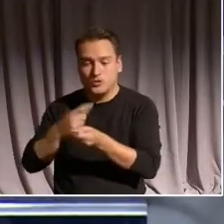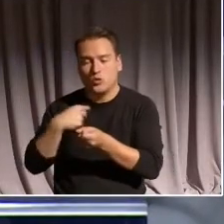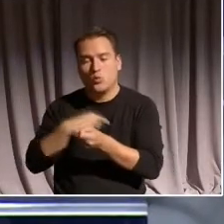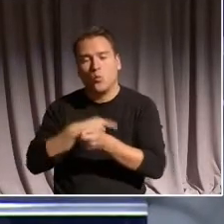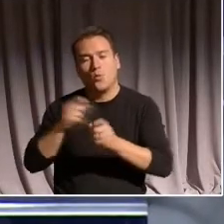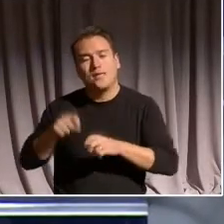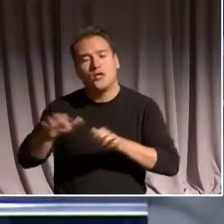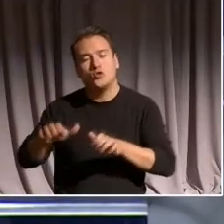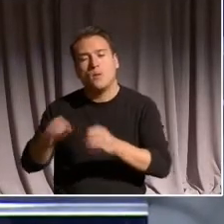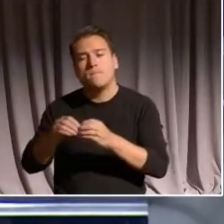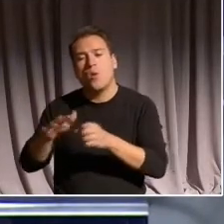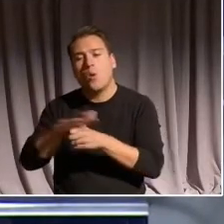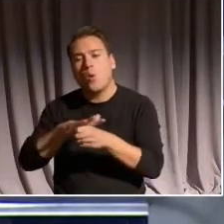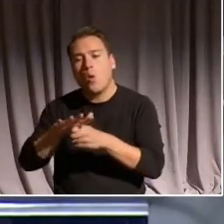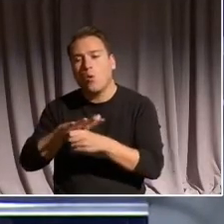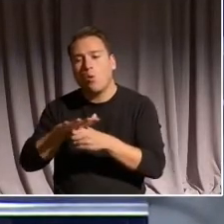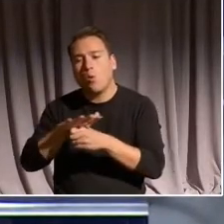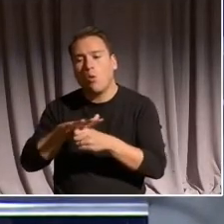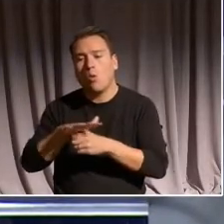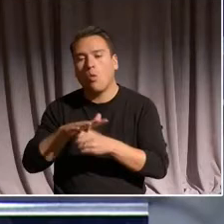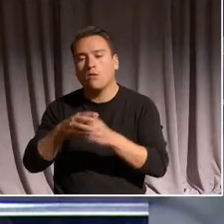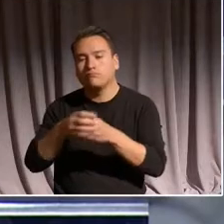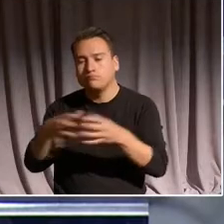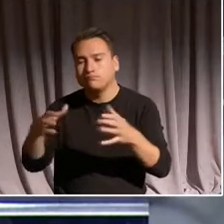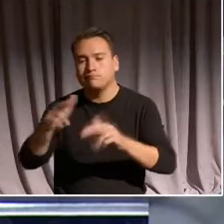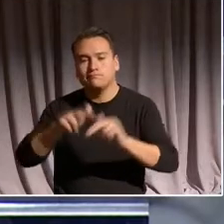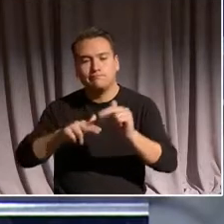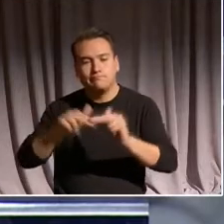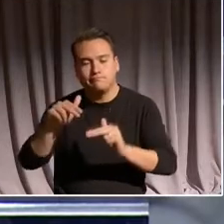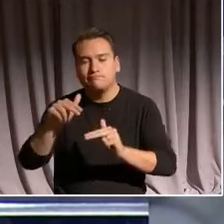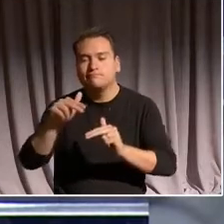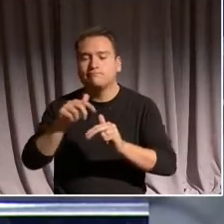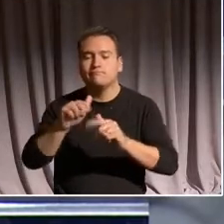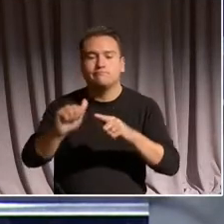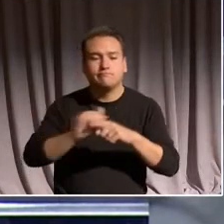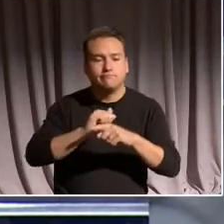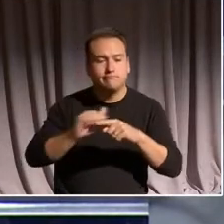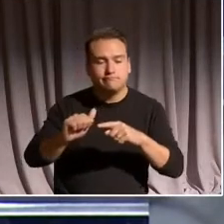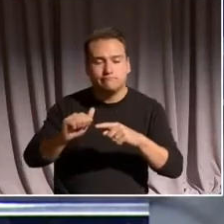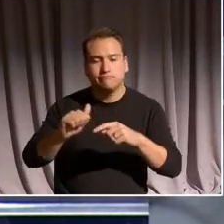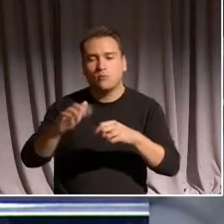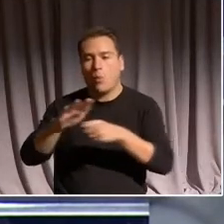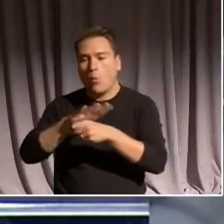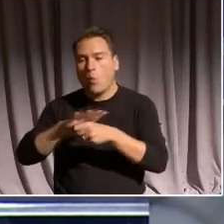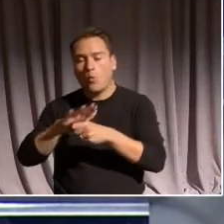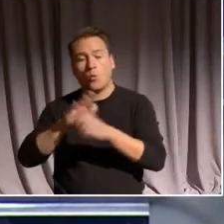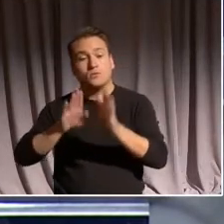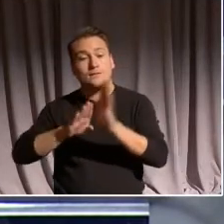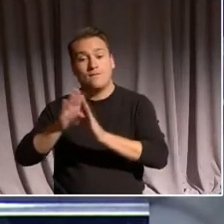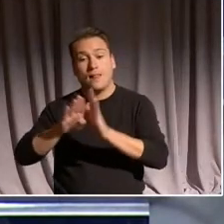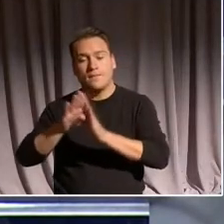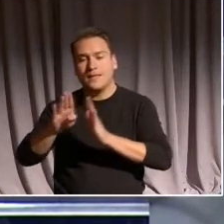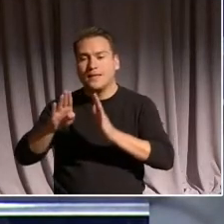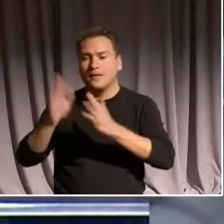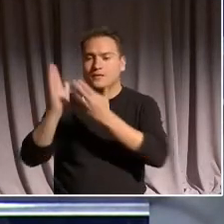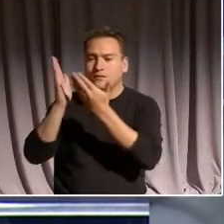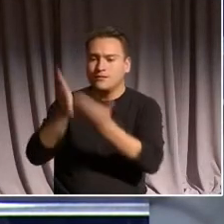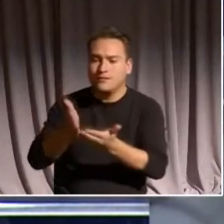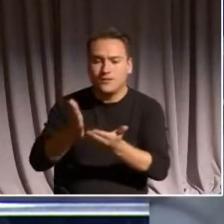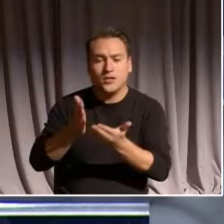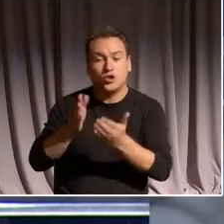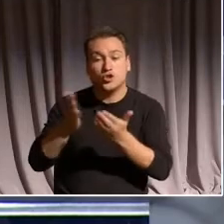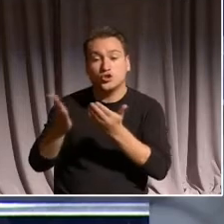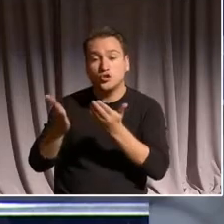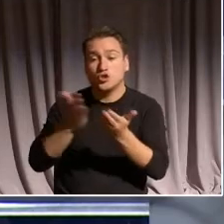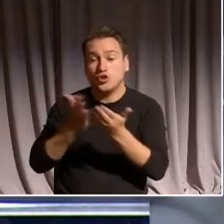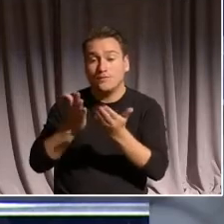more local capacity building, training, local development, broaden our service delivery model to